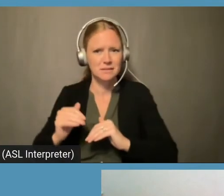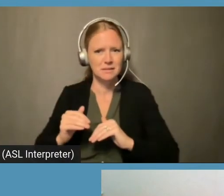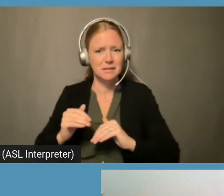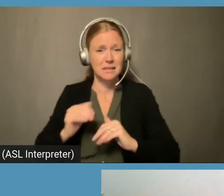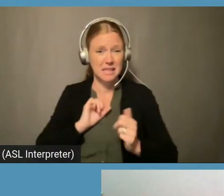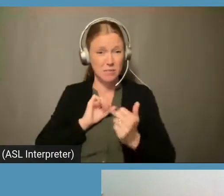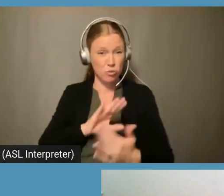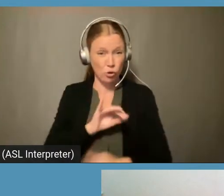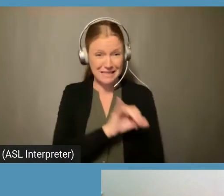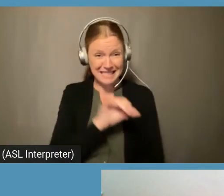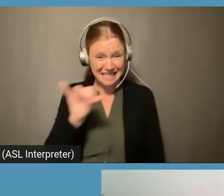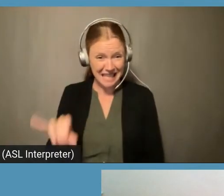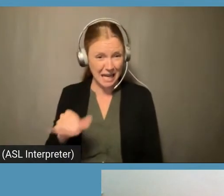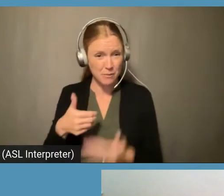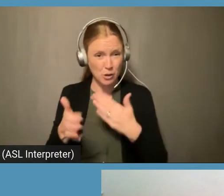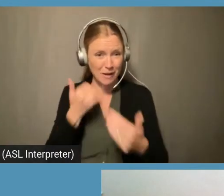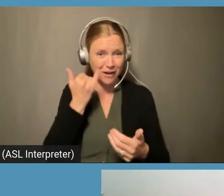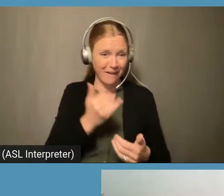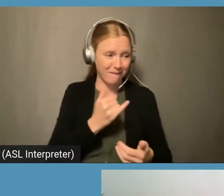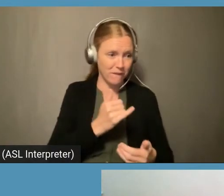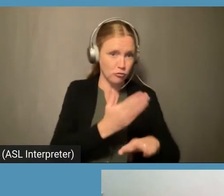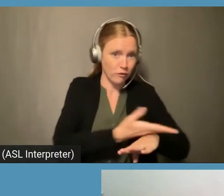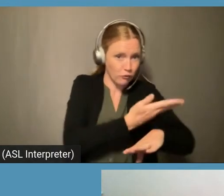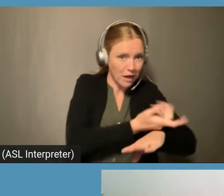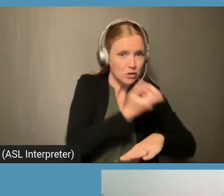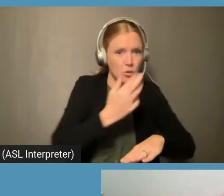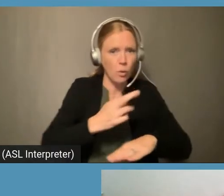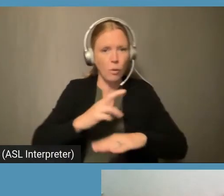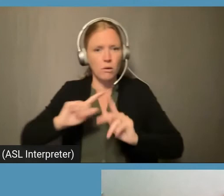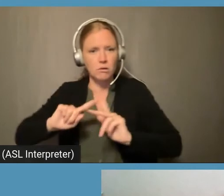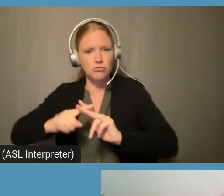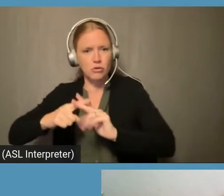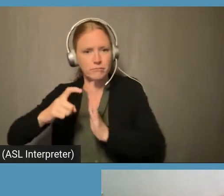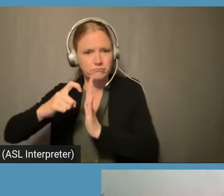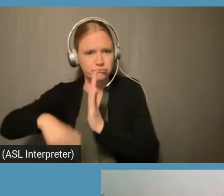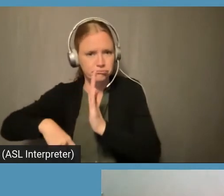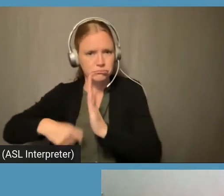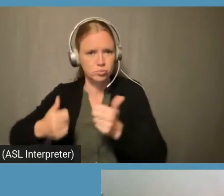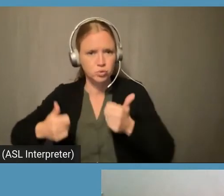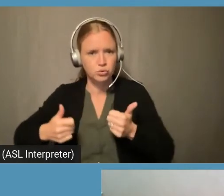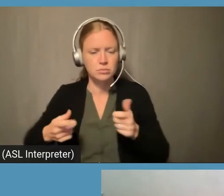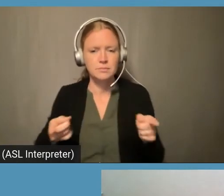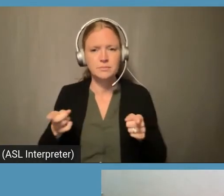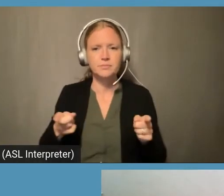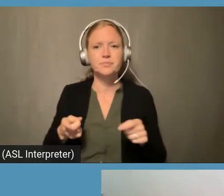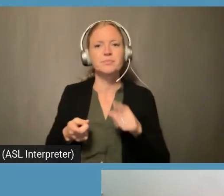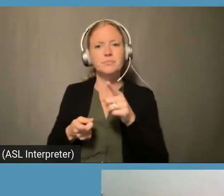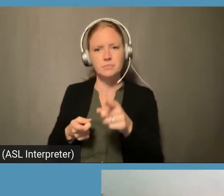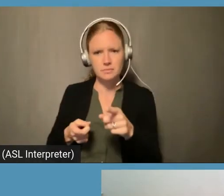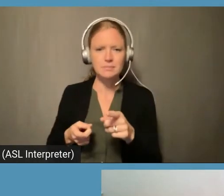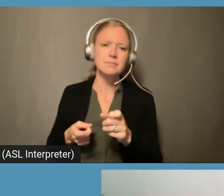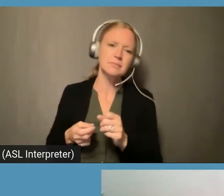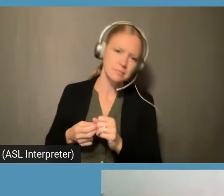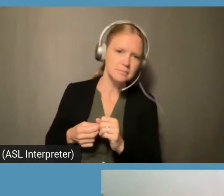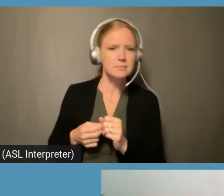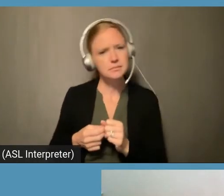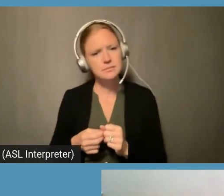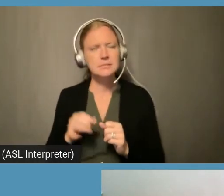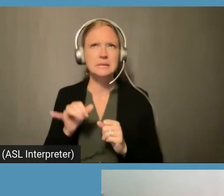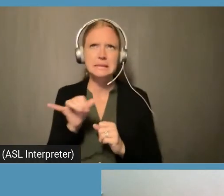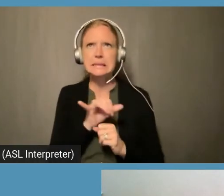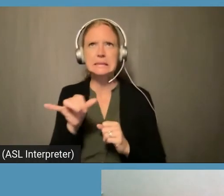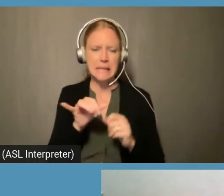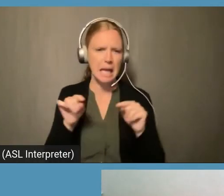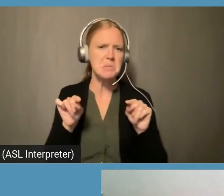start? Yeah, that's a good question. I think so, with some caveats, right? I think